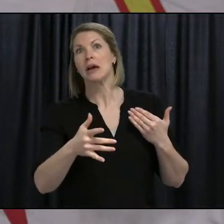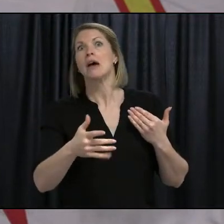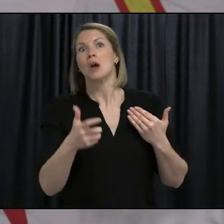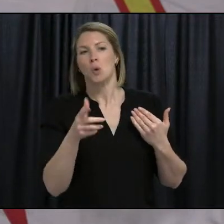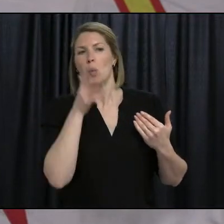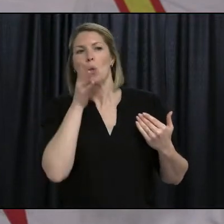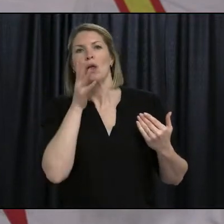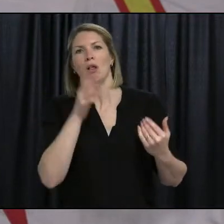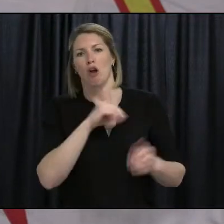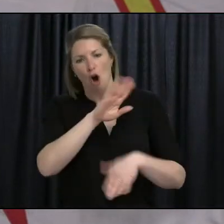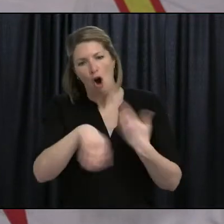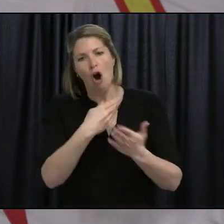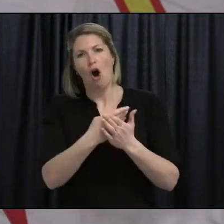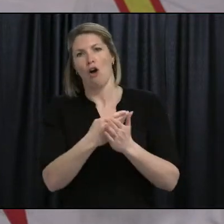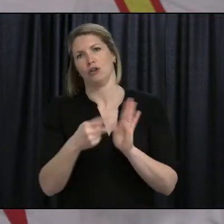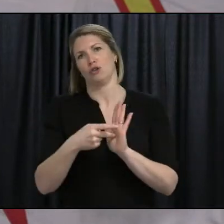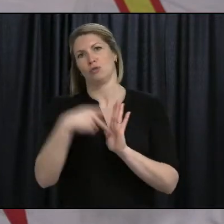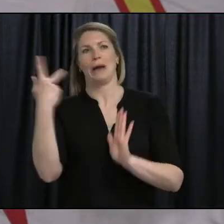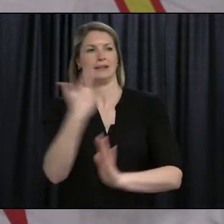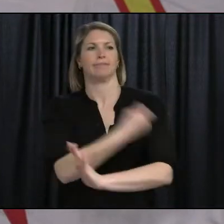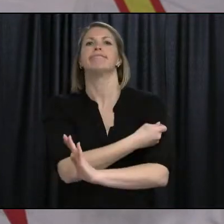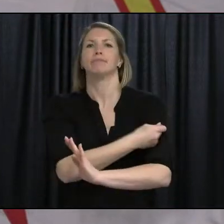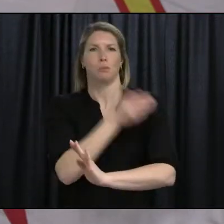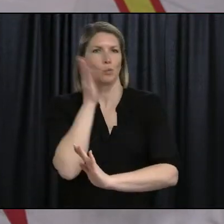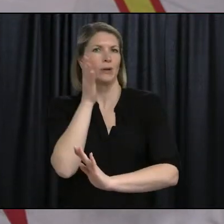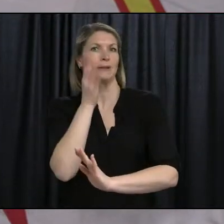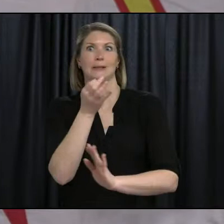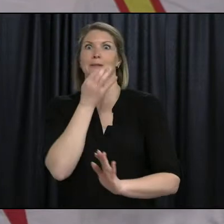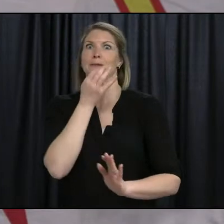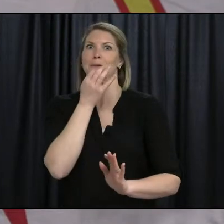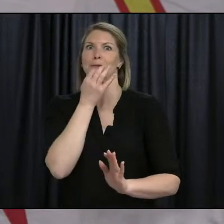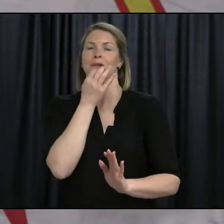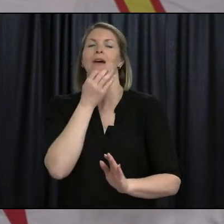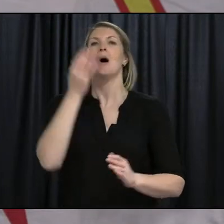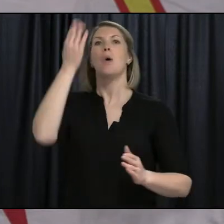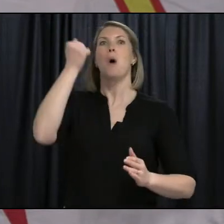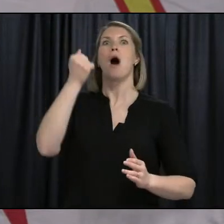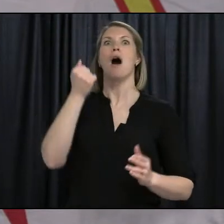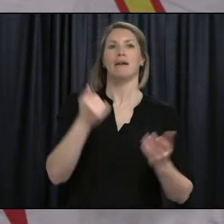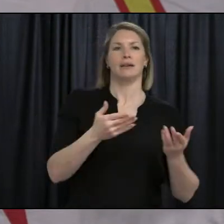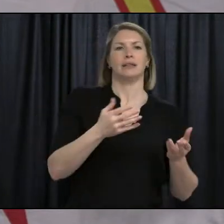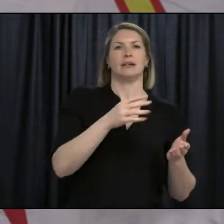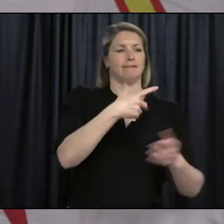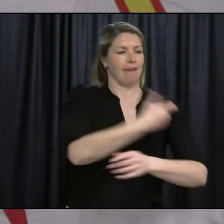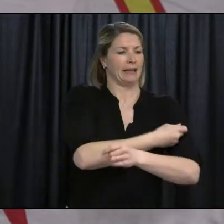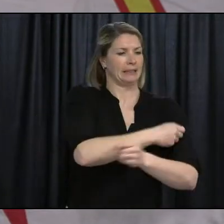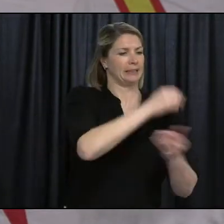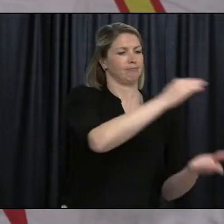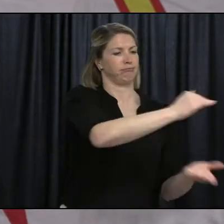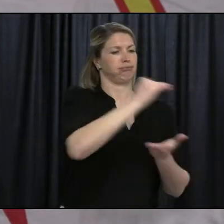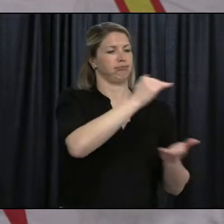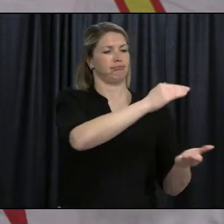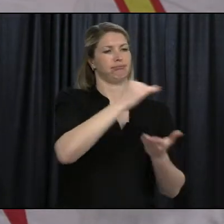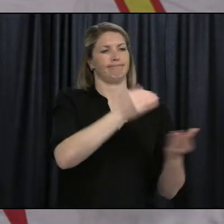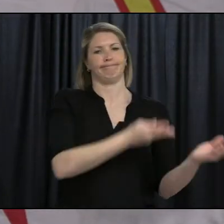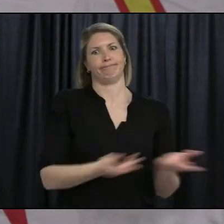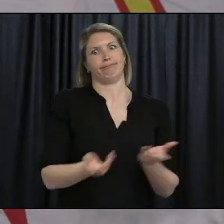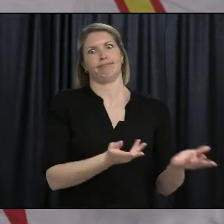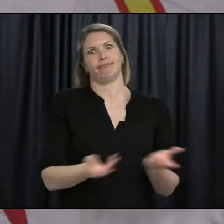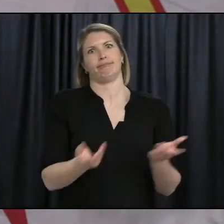swift efficiency of our regional health authorities in getting doses administered as soon as possible after they arrive.